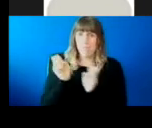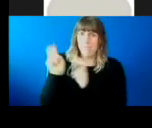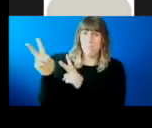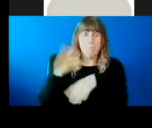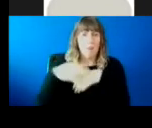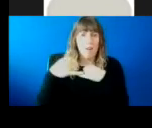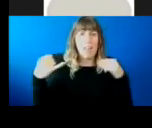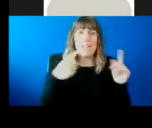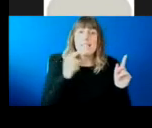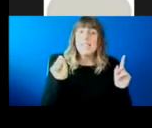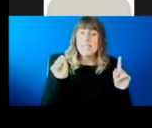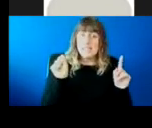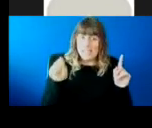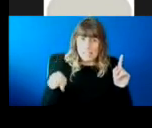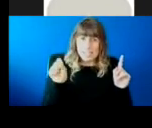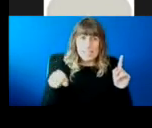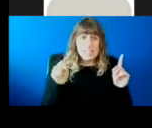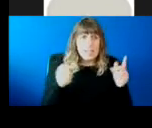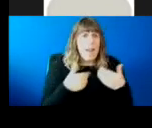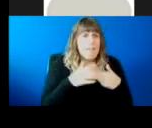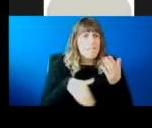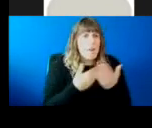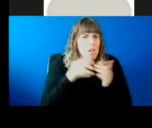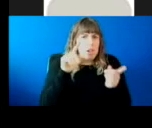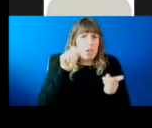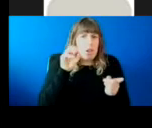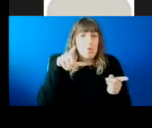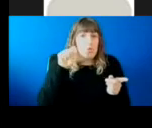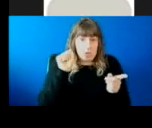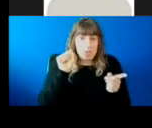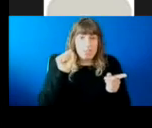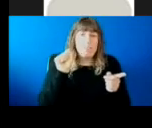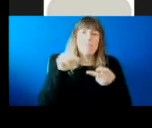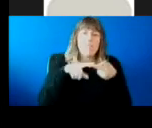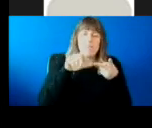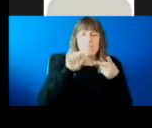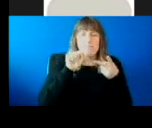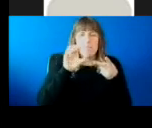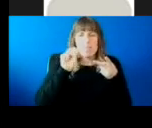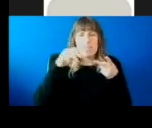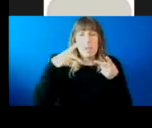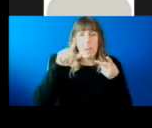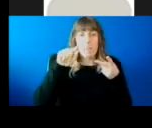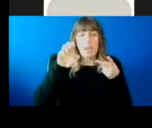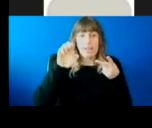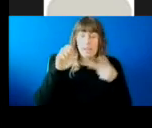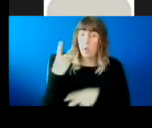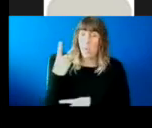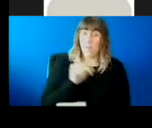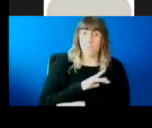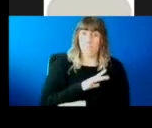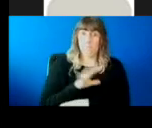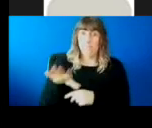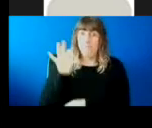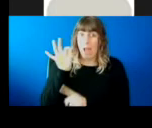Yeah, so I think I have all the tools and templates here. One tool we've discovered recently that